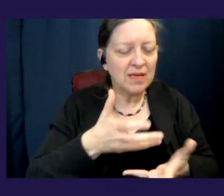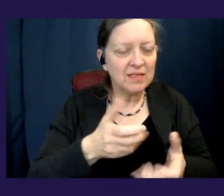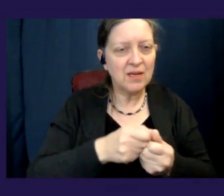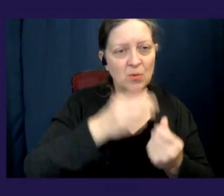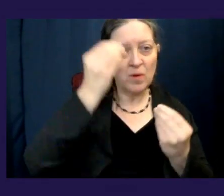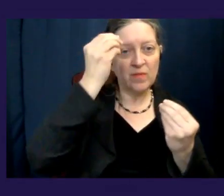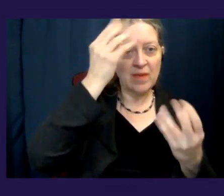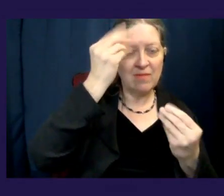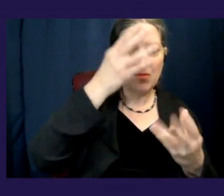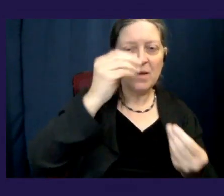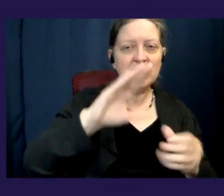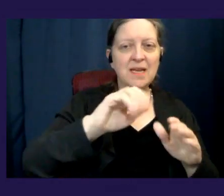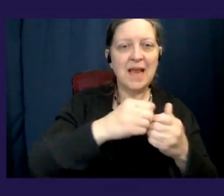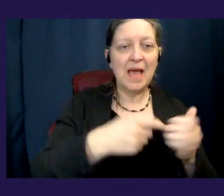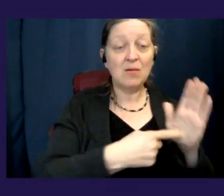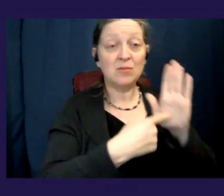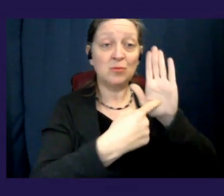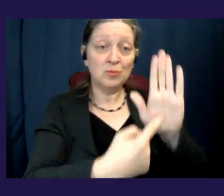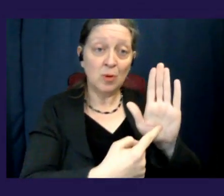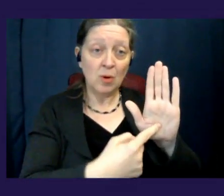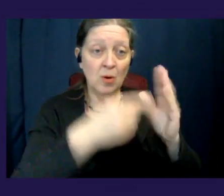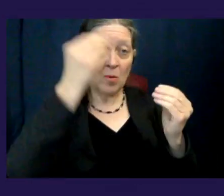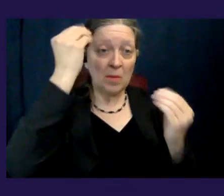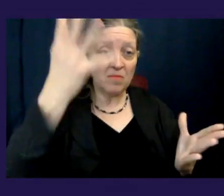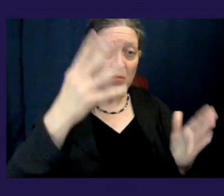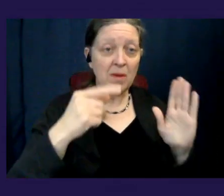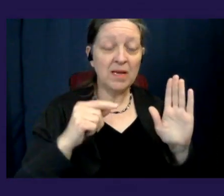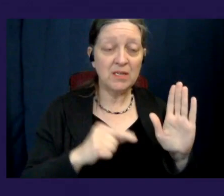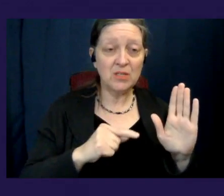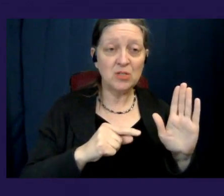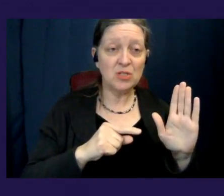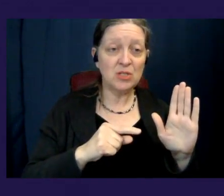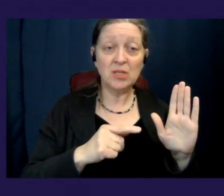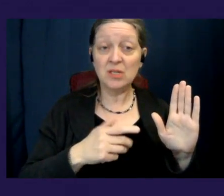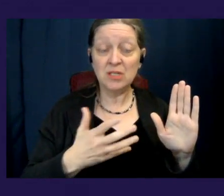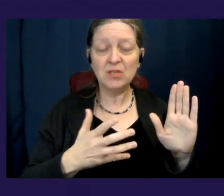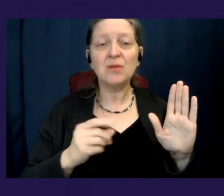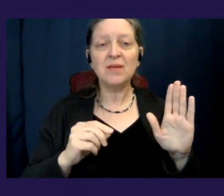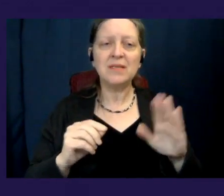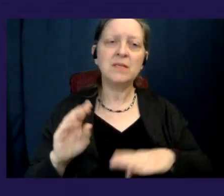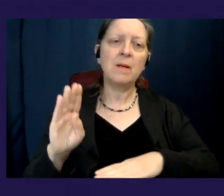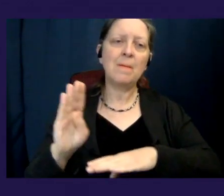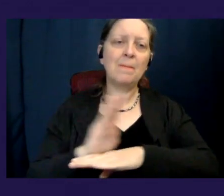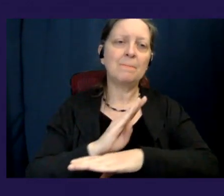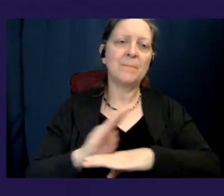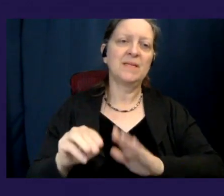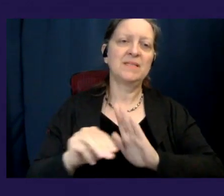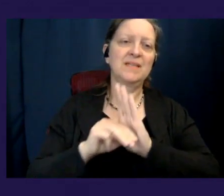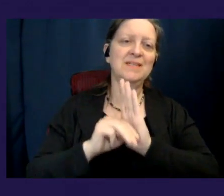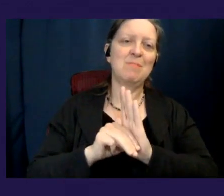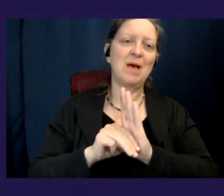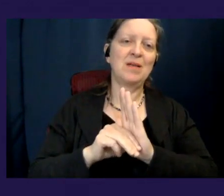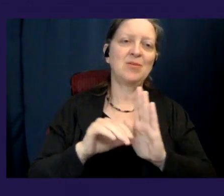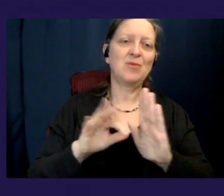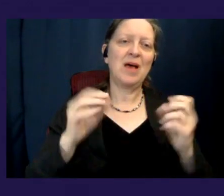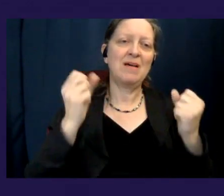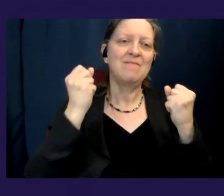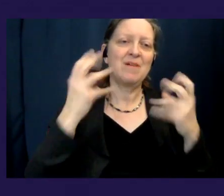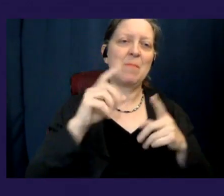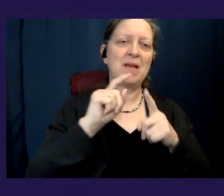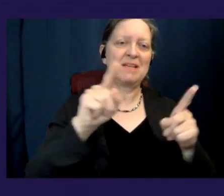fact the fundamental underlying business model of a lot of these companies.